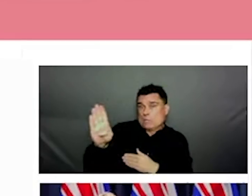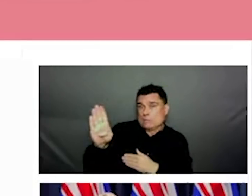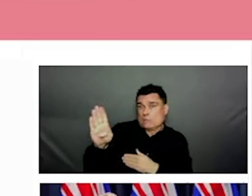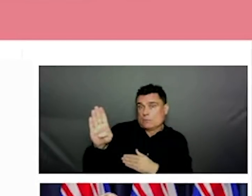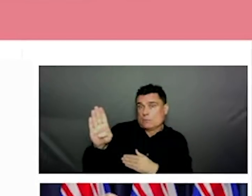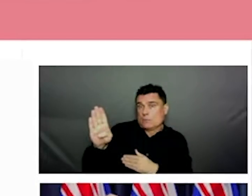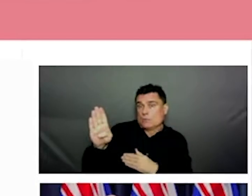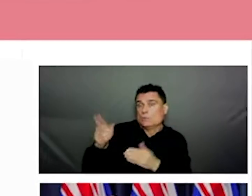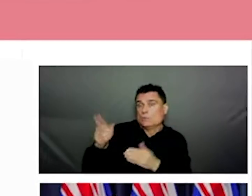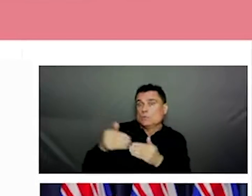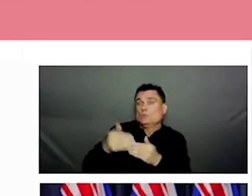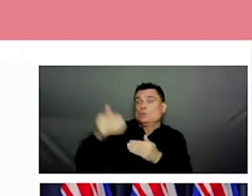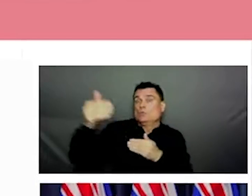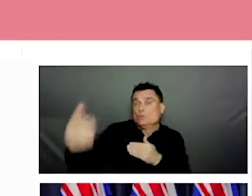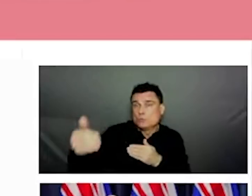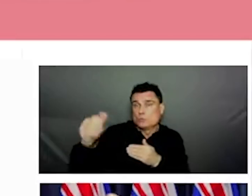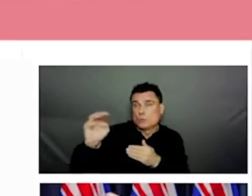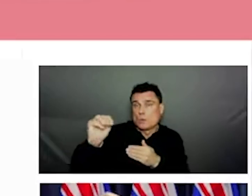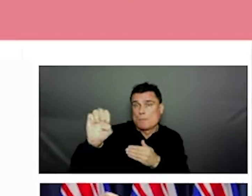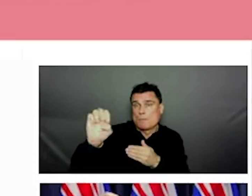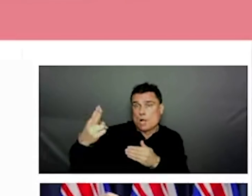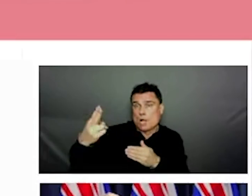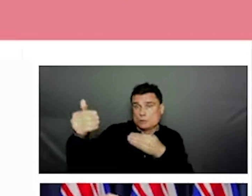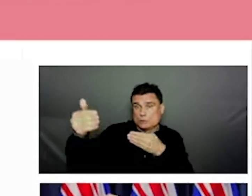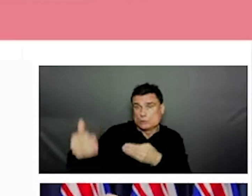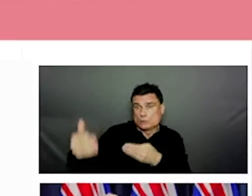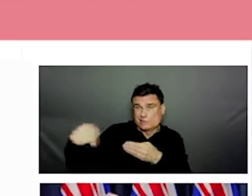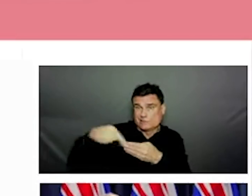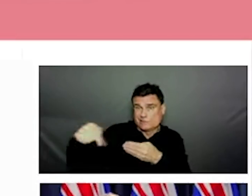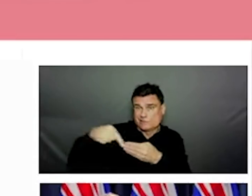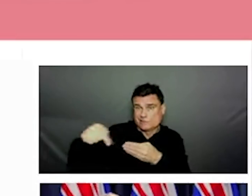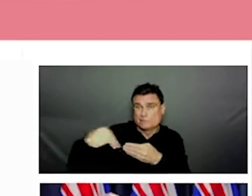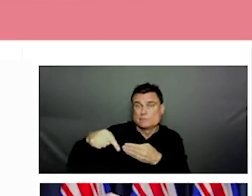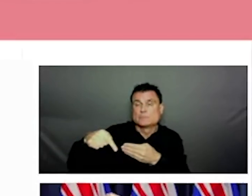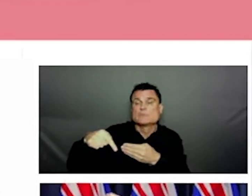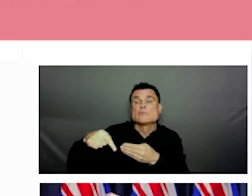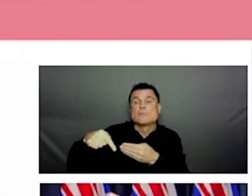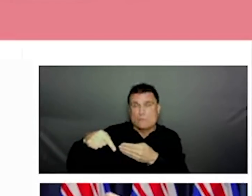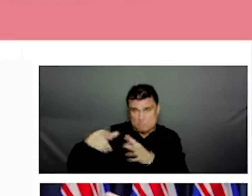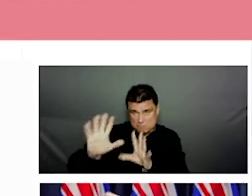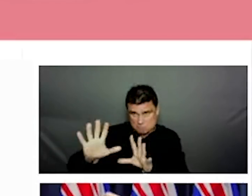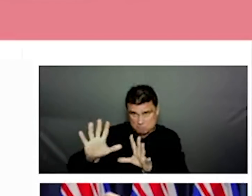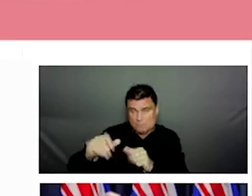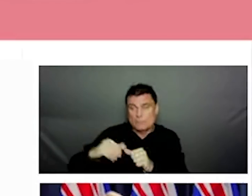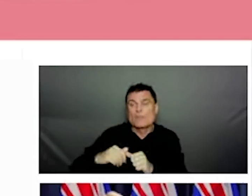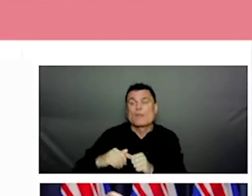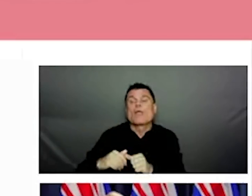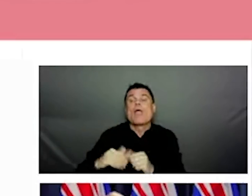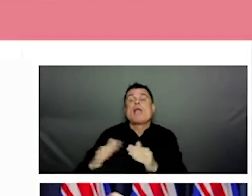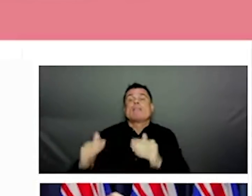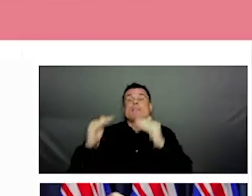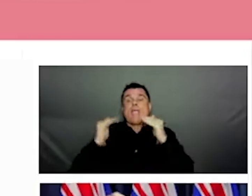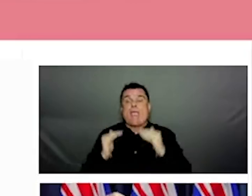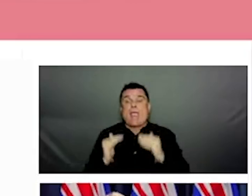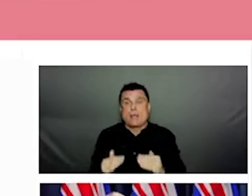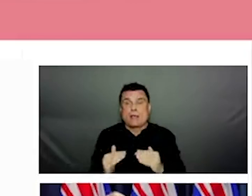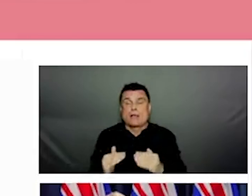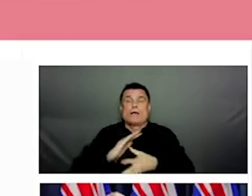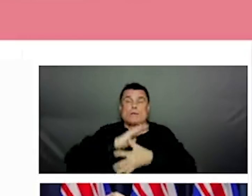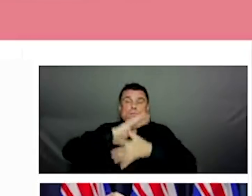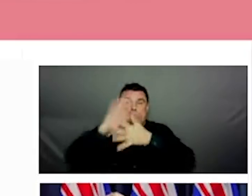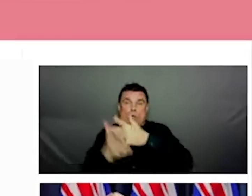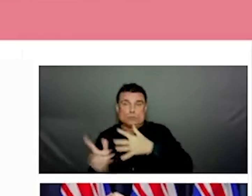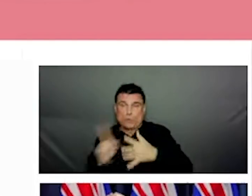that group of people. Once we get into February, we don't yet have guaranteed doses of vaccines, the